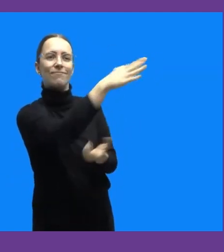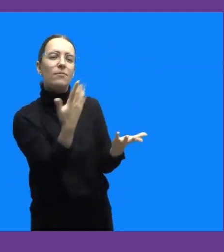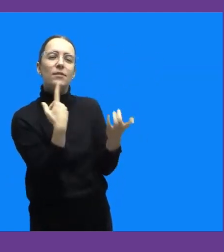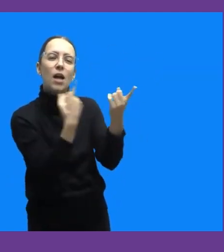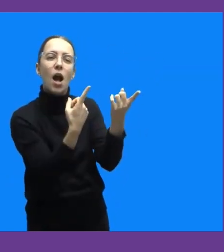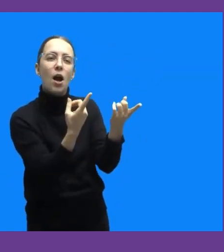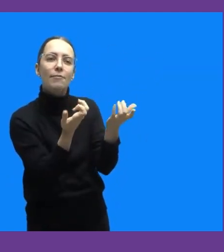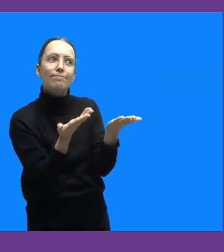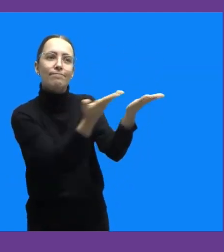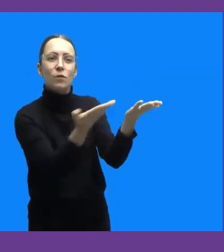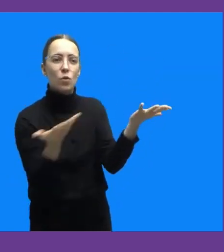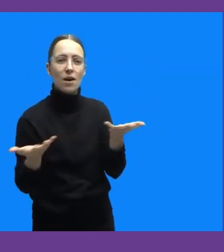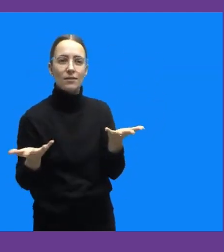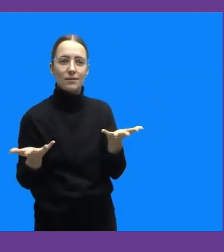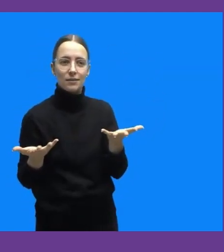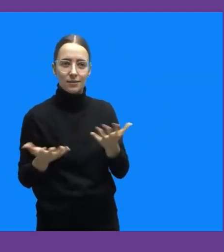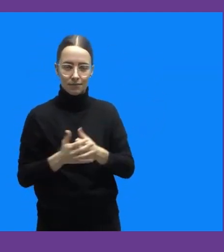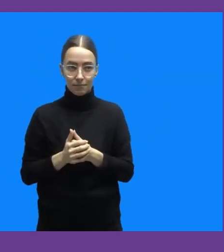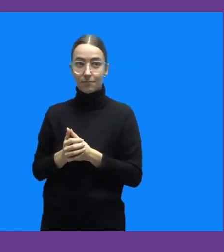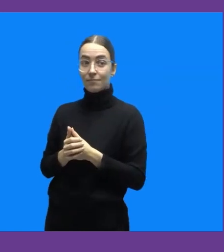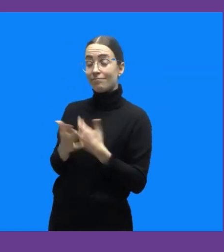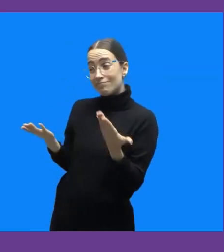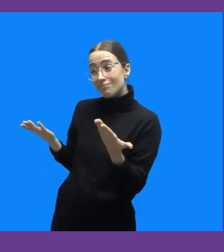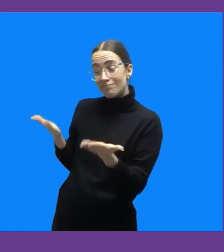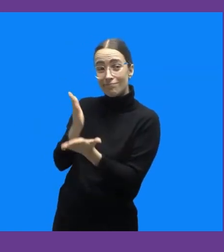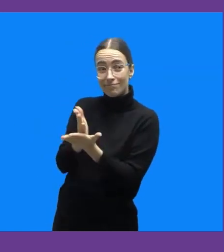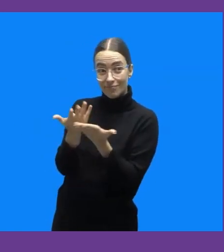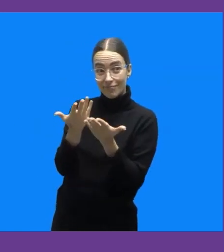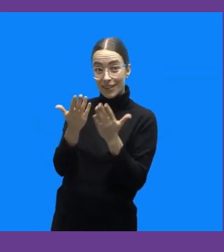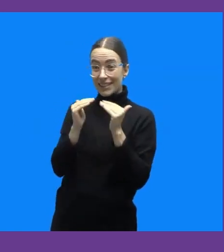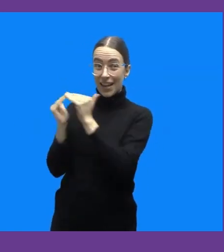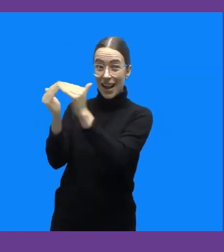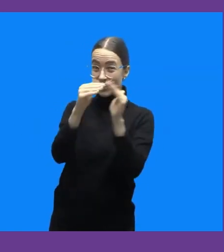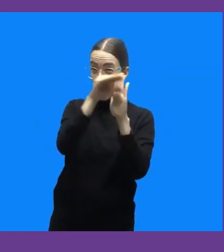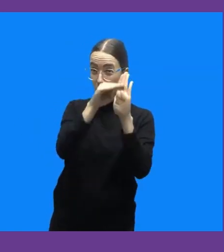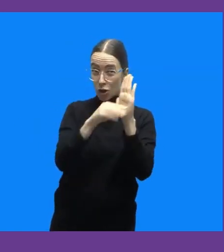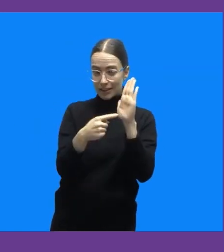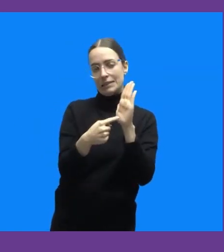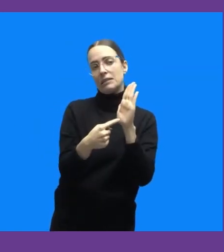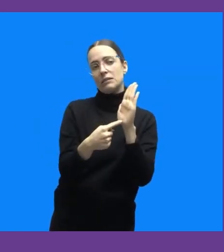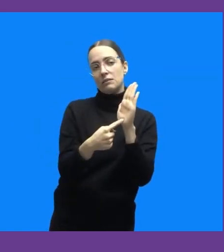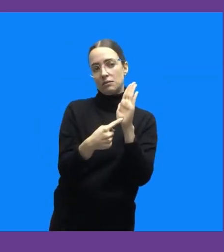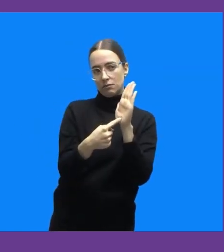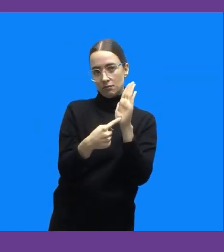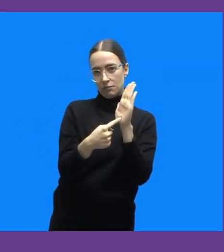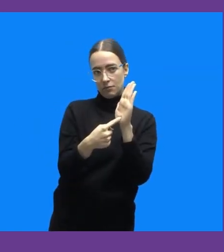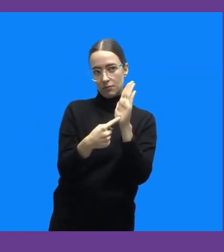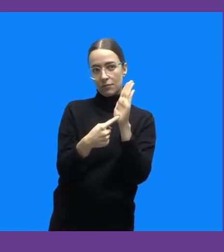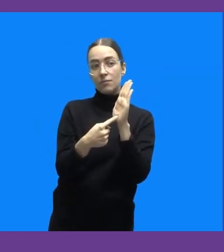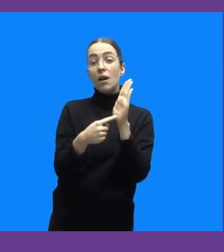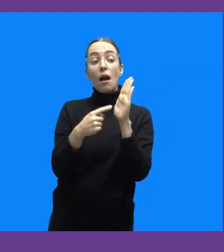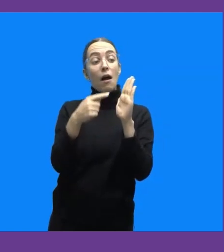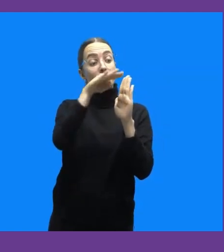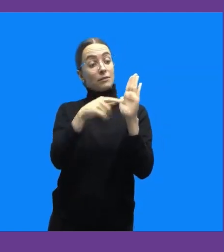meat of what the Act is going to rely on implementation. The other is to find